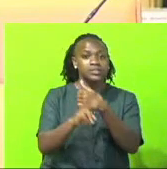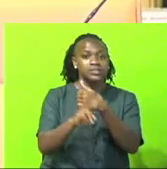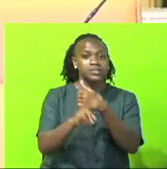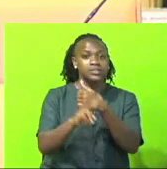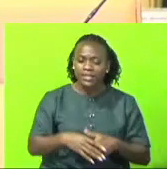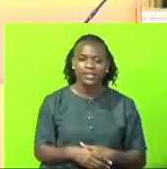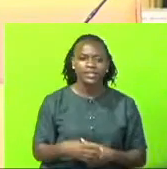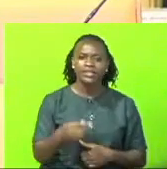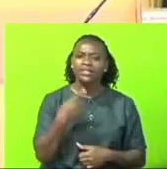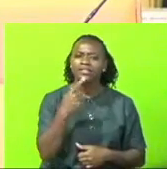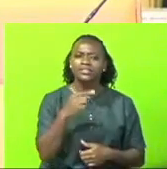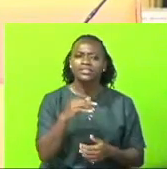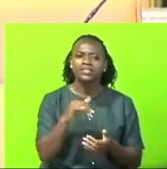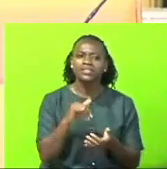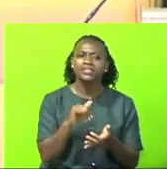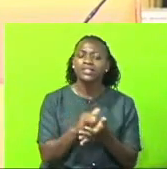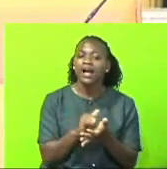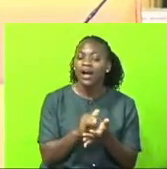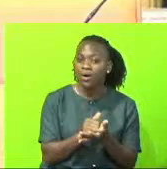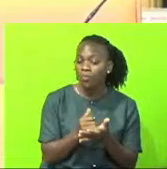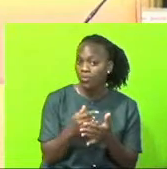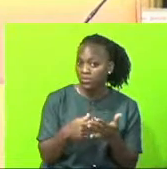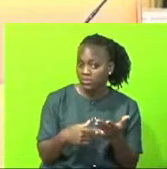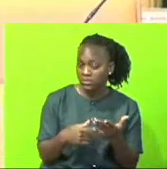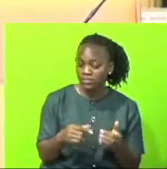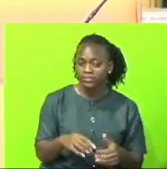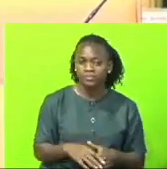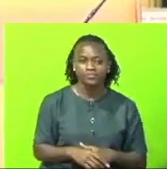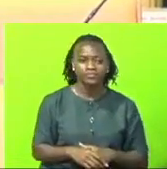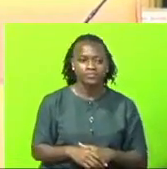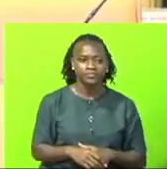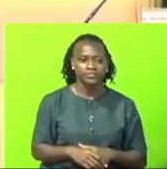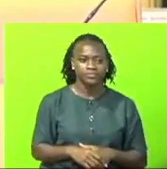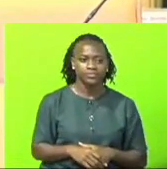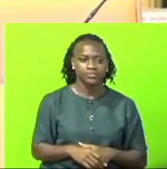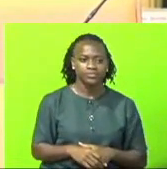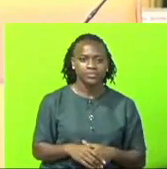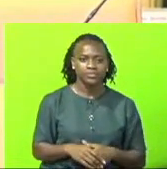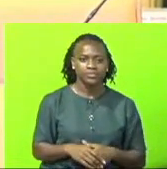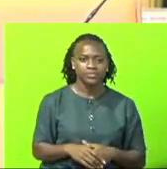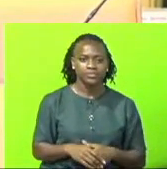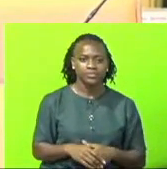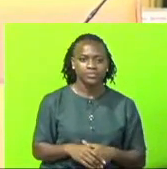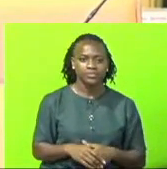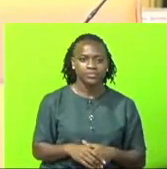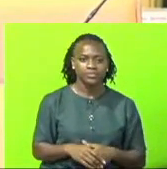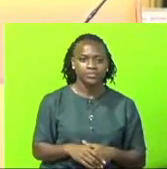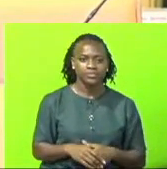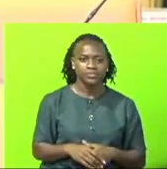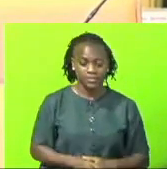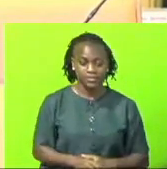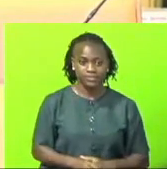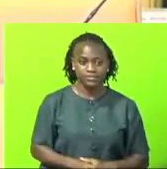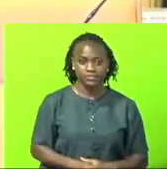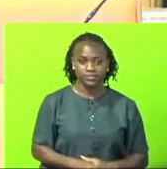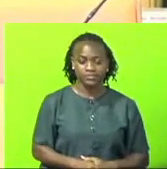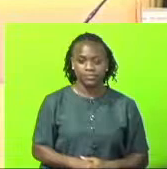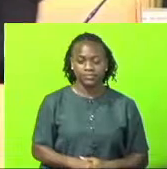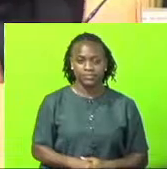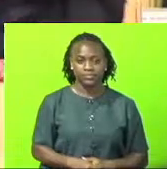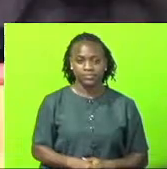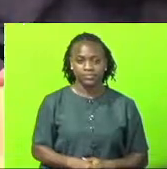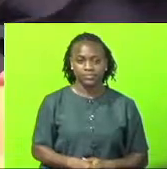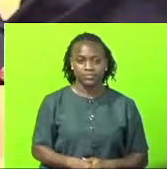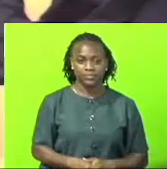serves in this House as an independent member of Parliament. Mr.